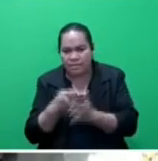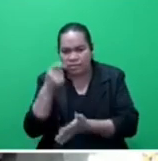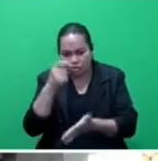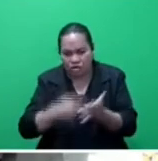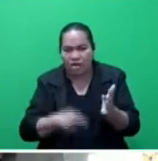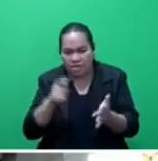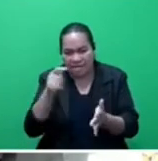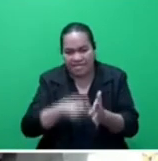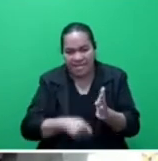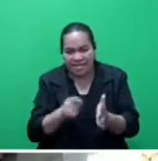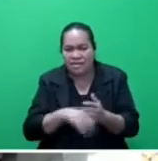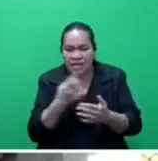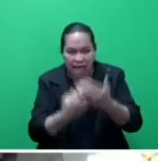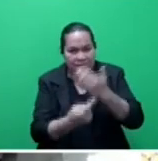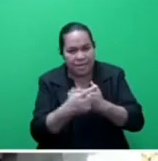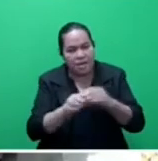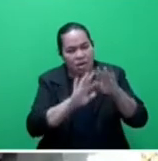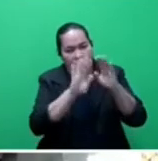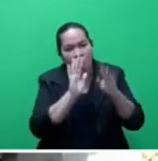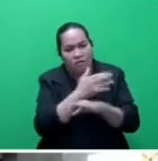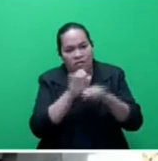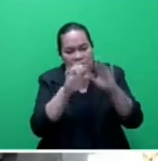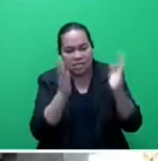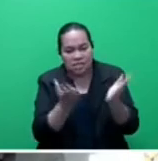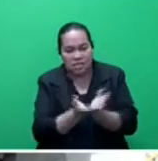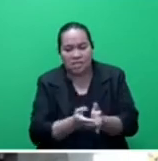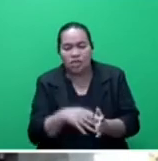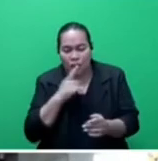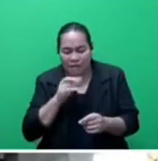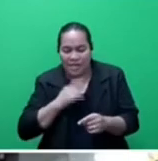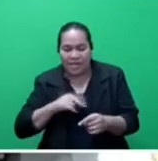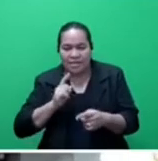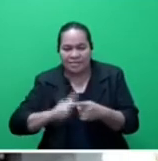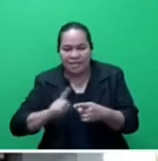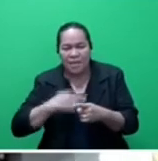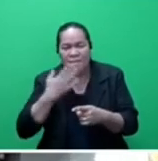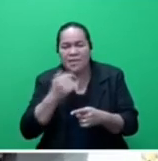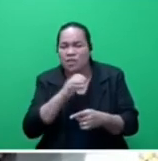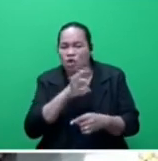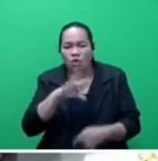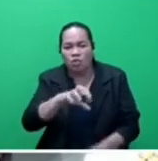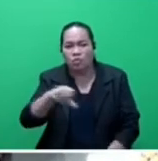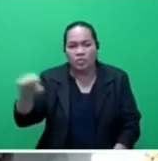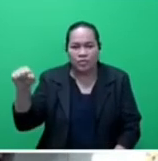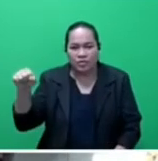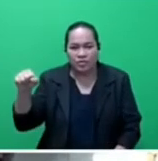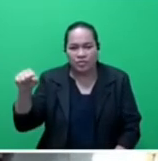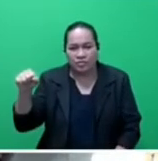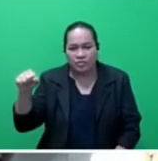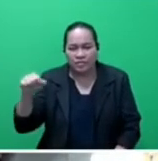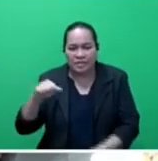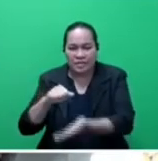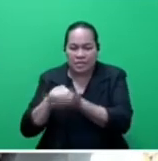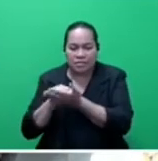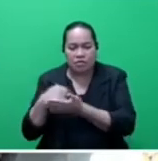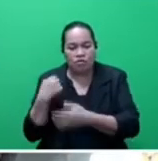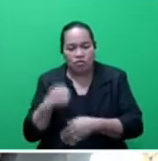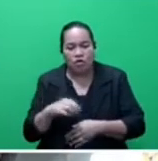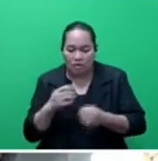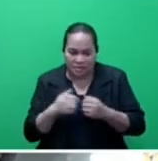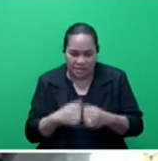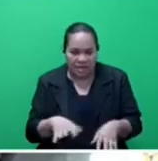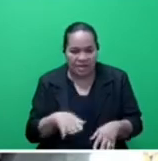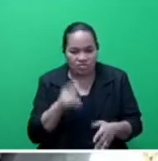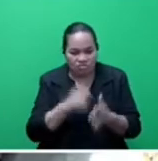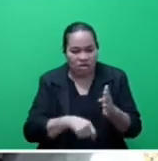is happening globally, and we need to work on it, move on it quickly. Please don't put it on the shelf, Fiji First. Don't put it on the shelf. And